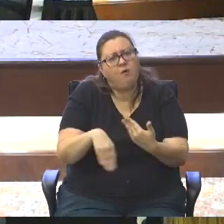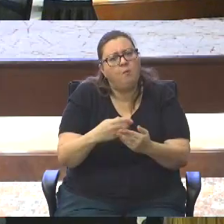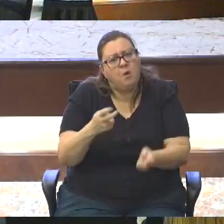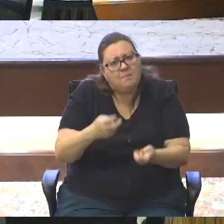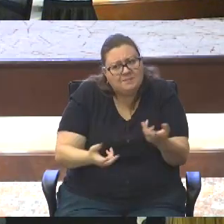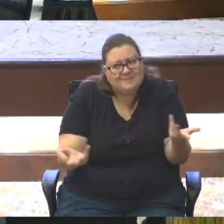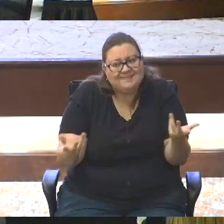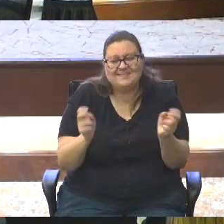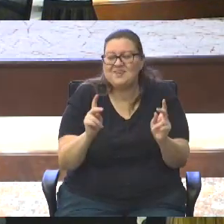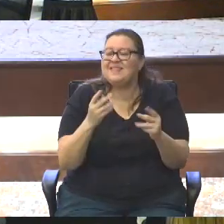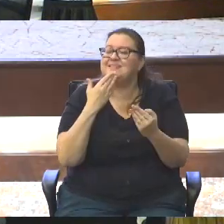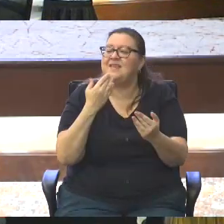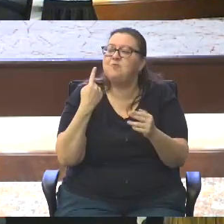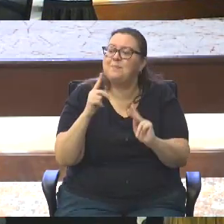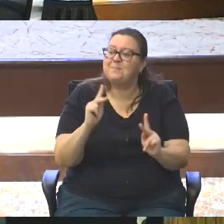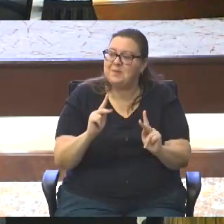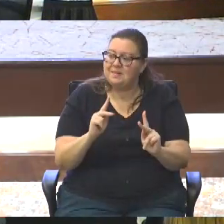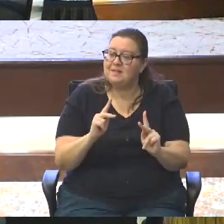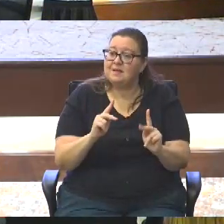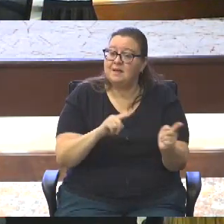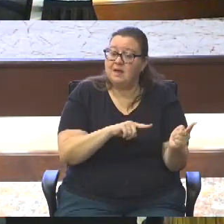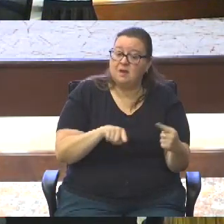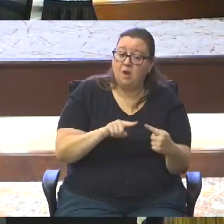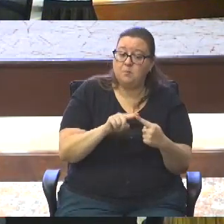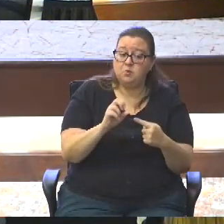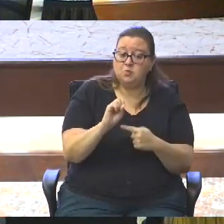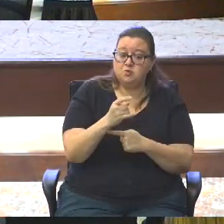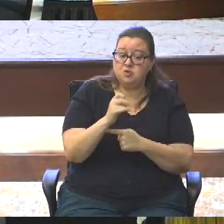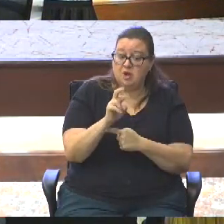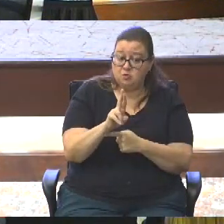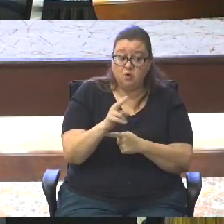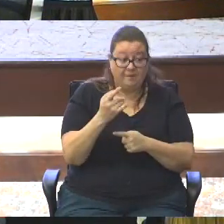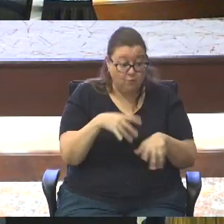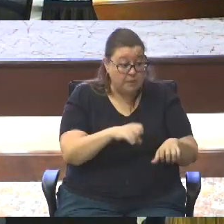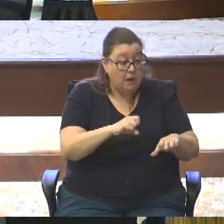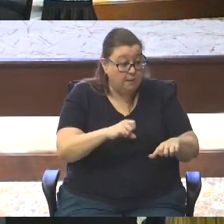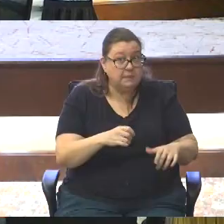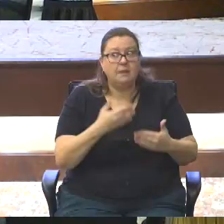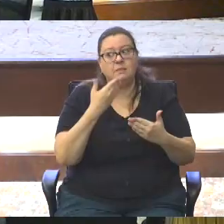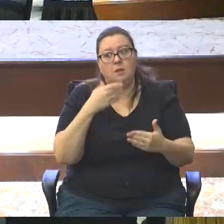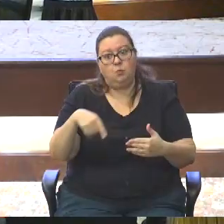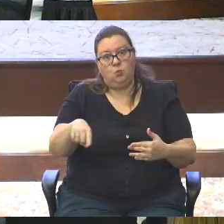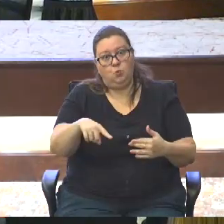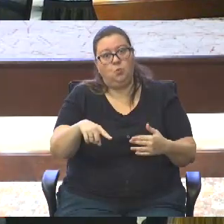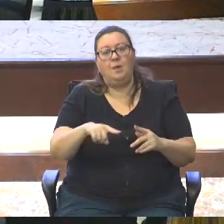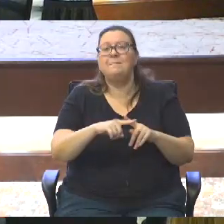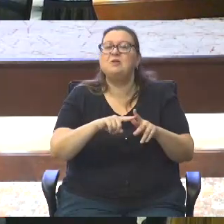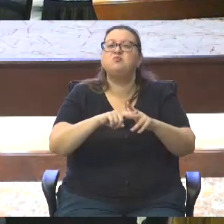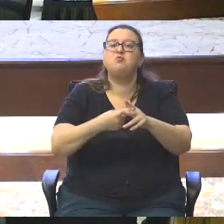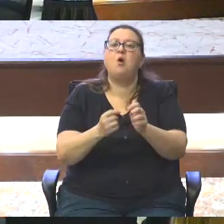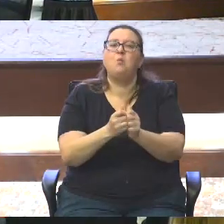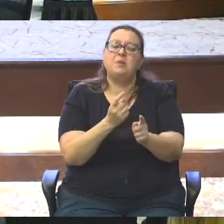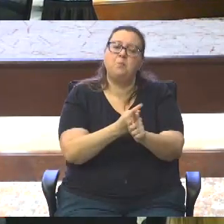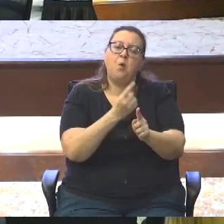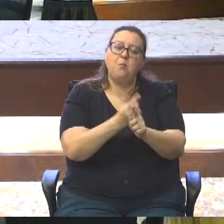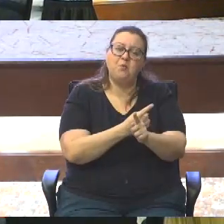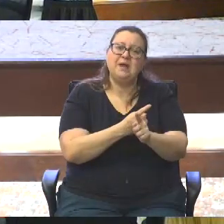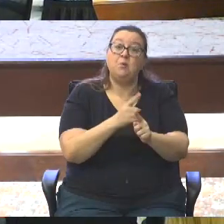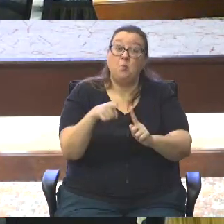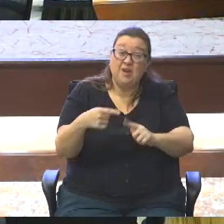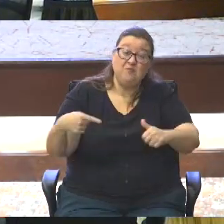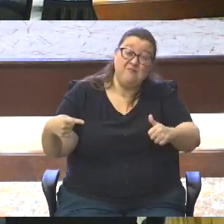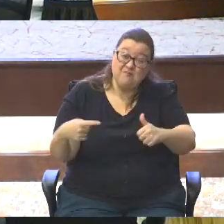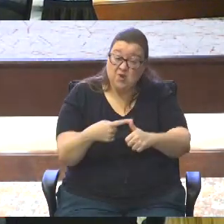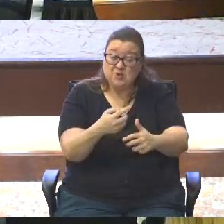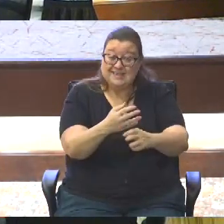I appreciate the people that do come by the shelter and adopt, but it starts with pet ownership and make sure